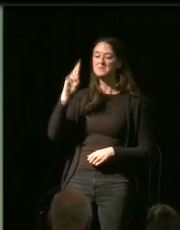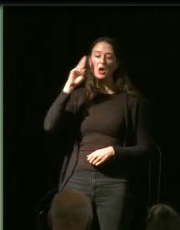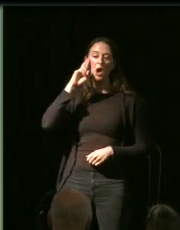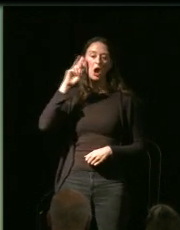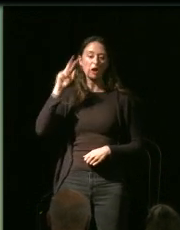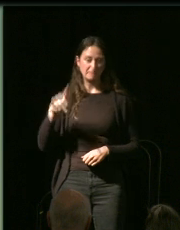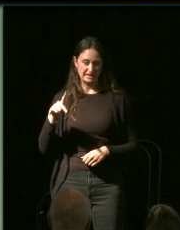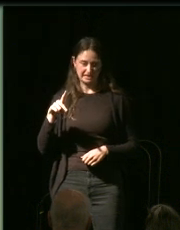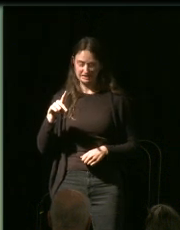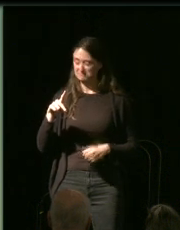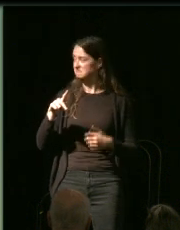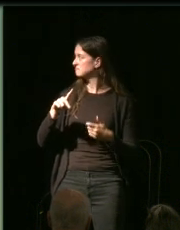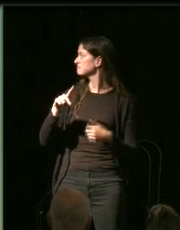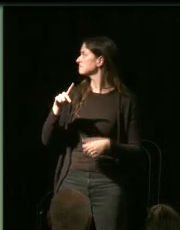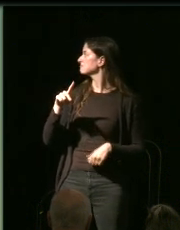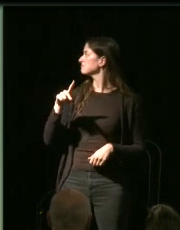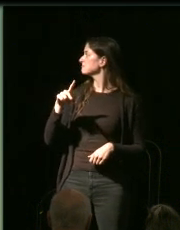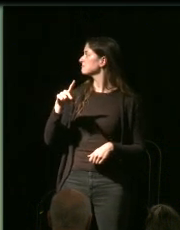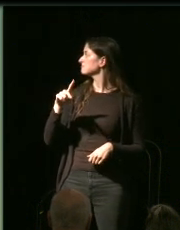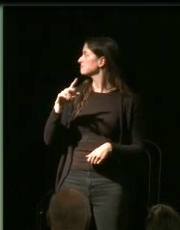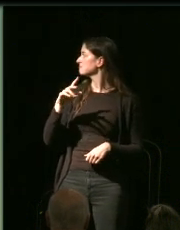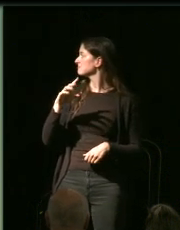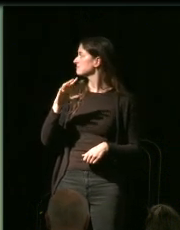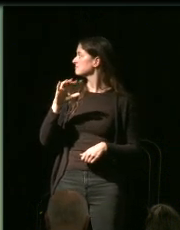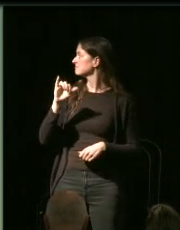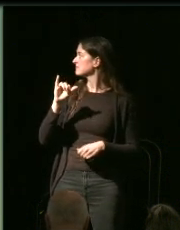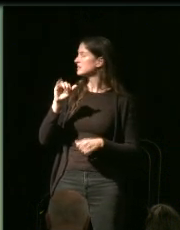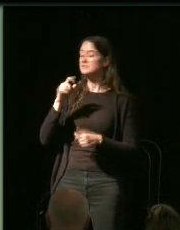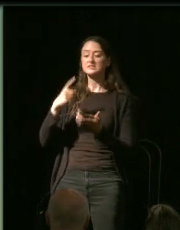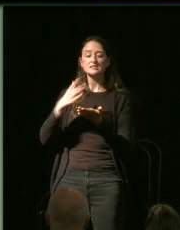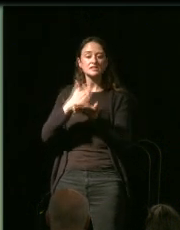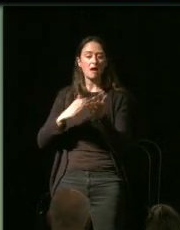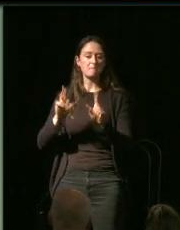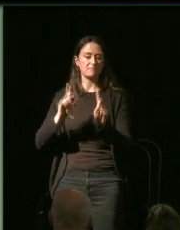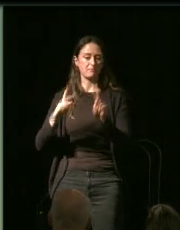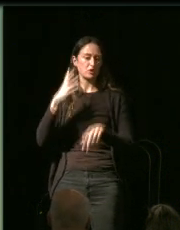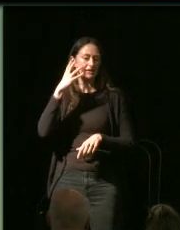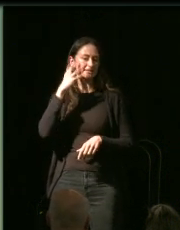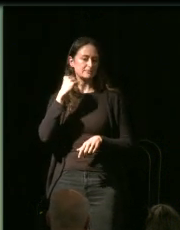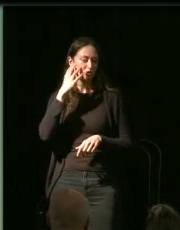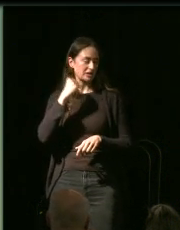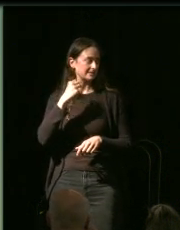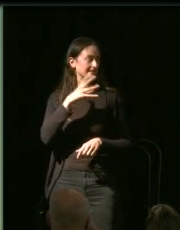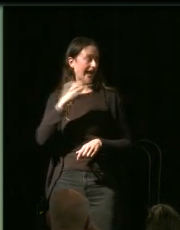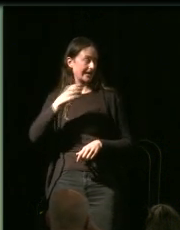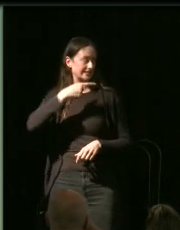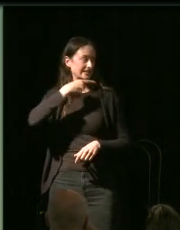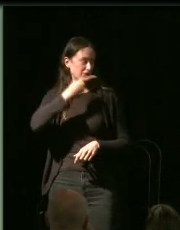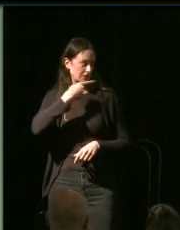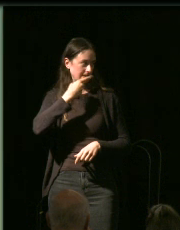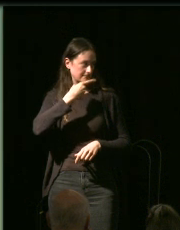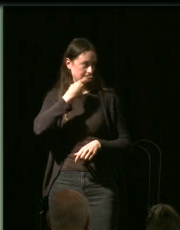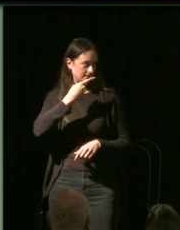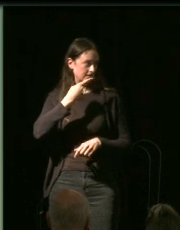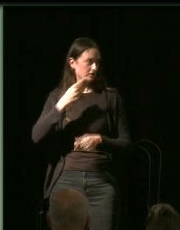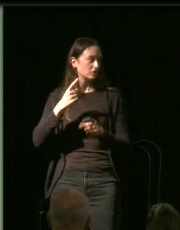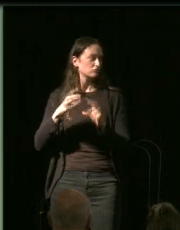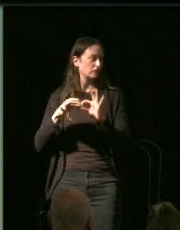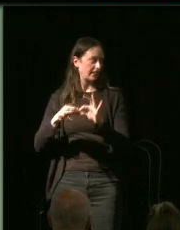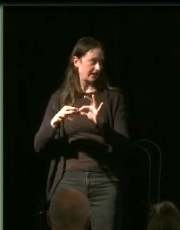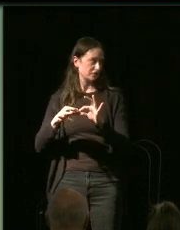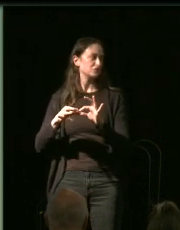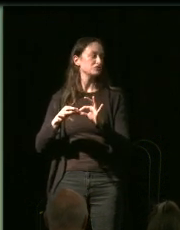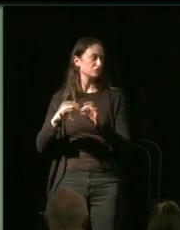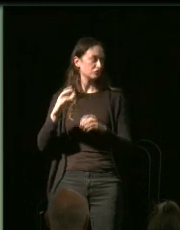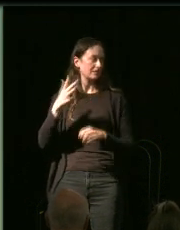normal hearing. This may be called non-syndromic RP. RP is a disease of the light-sensing cells in the retina, which is the tissue